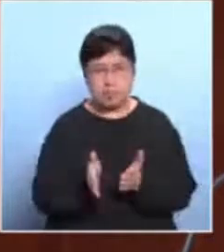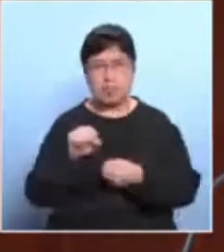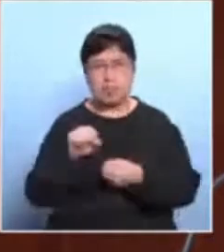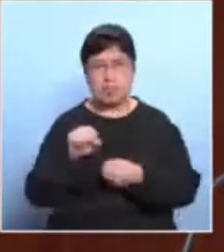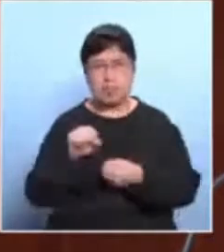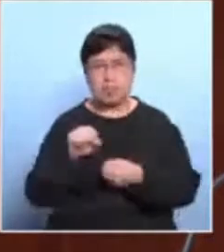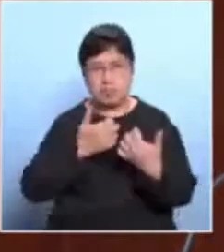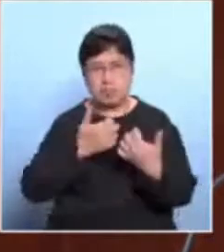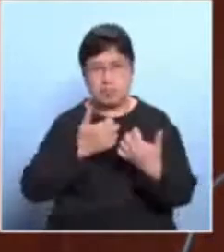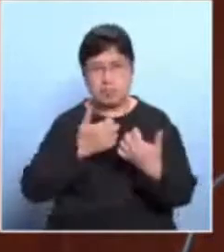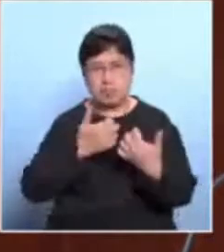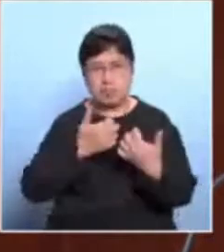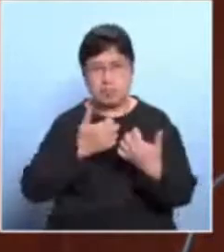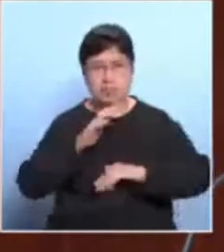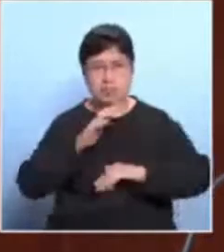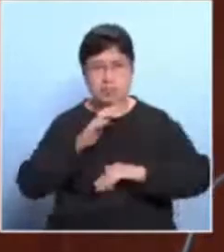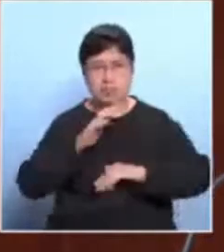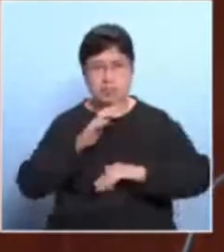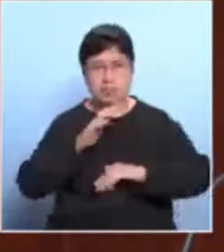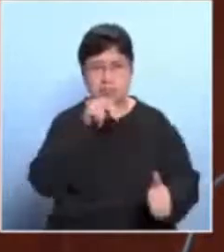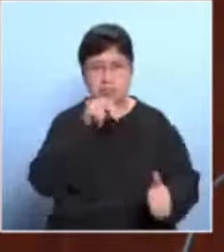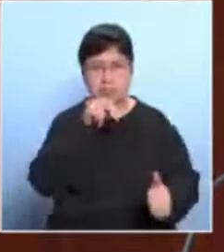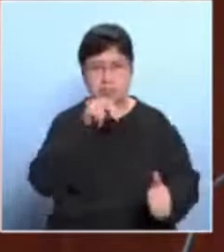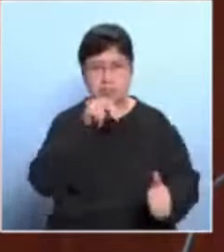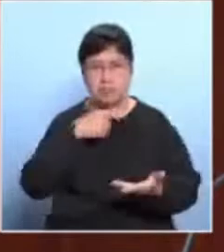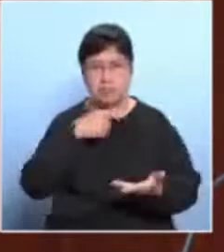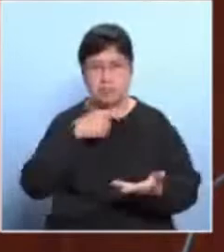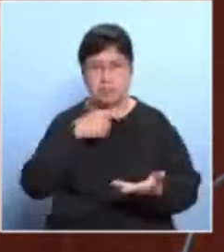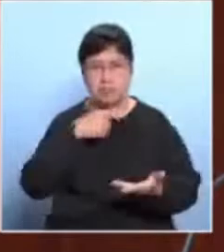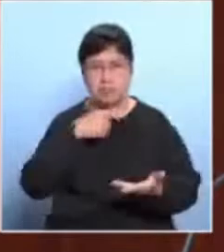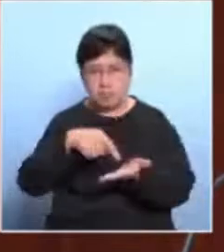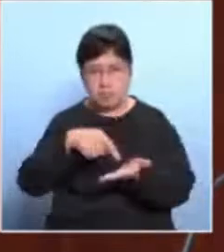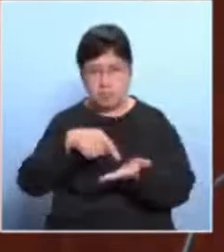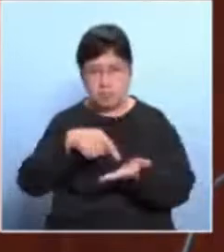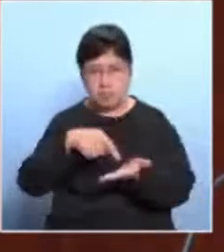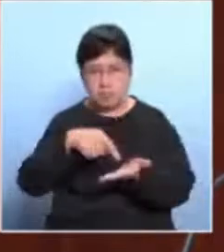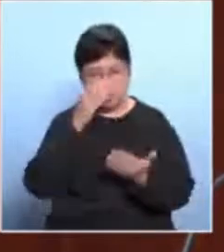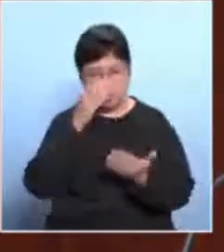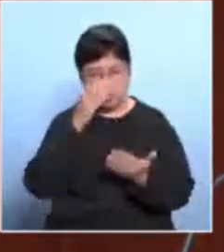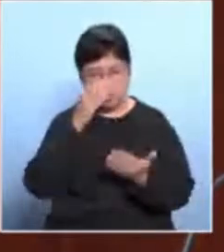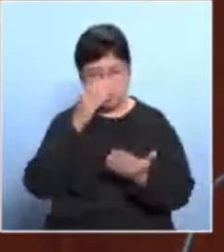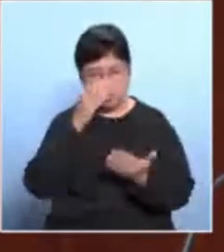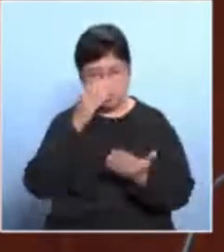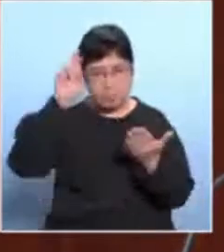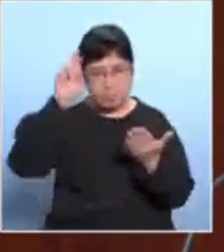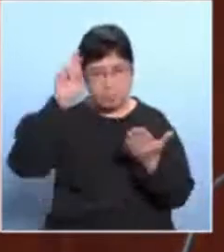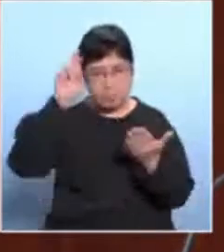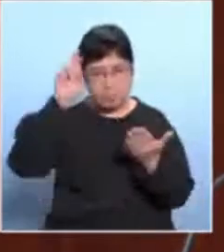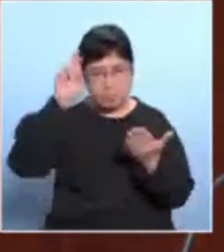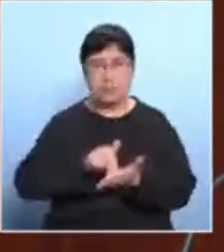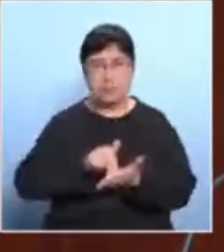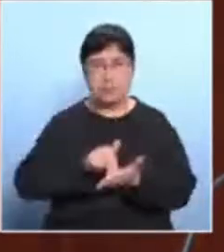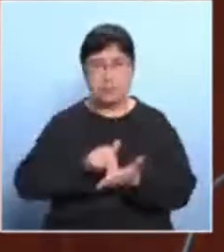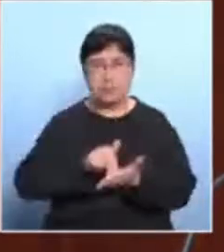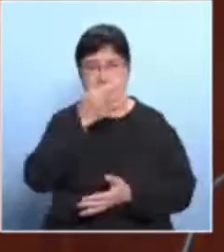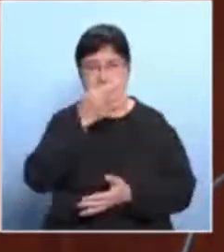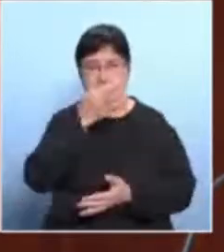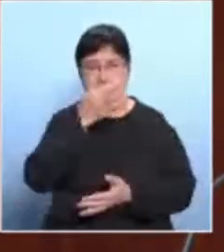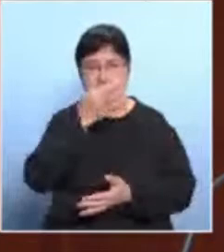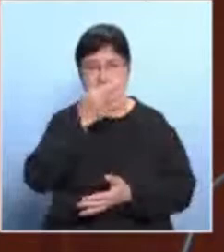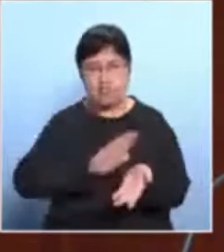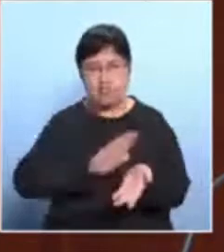approval regimes for medicine, medical devices, and medical technology. The office will also put